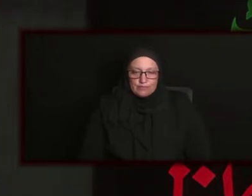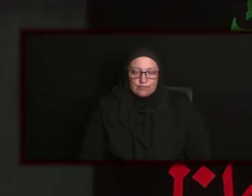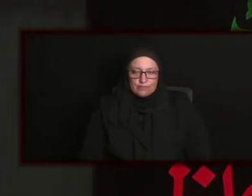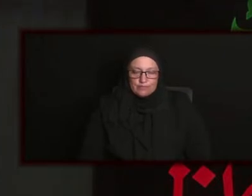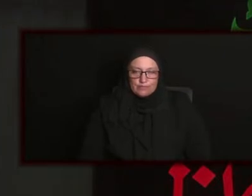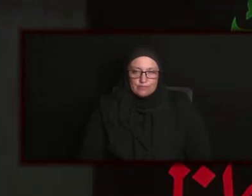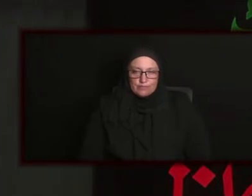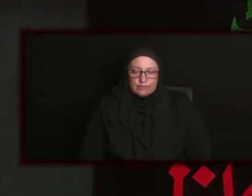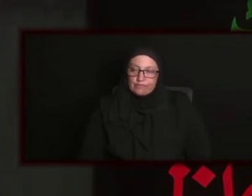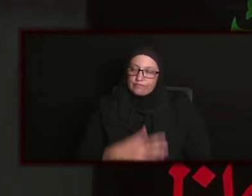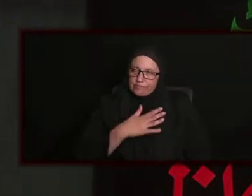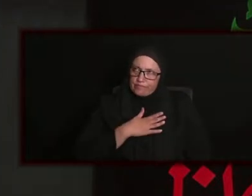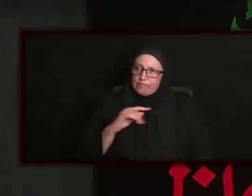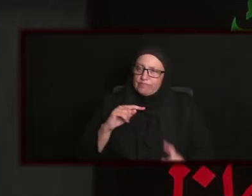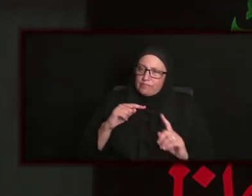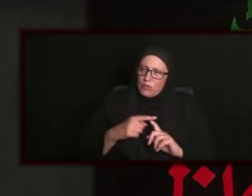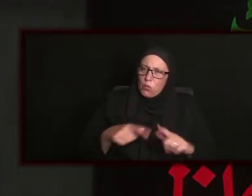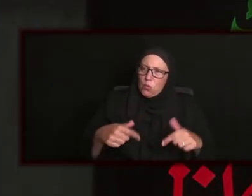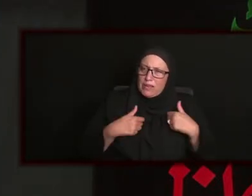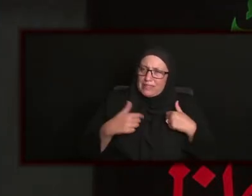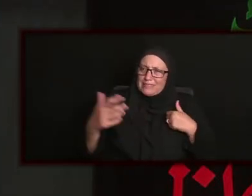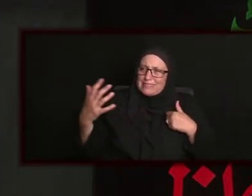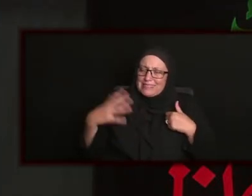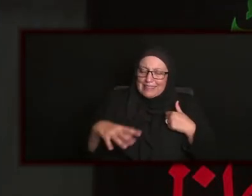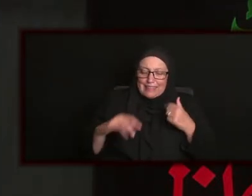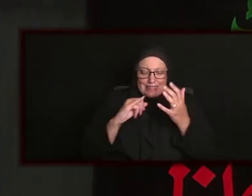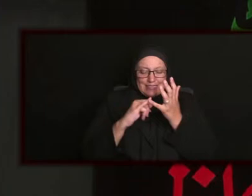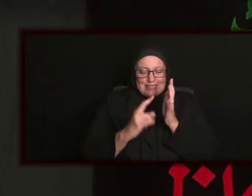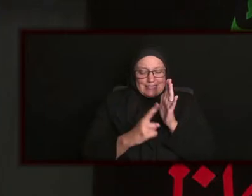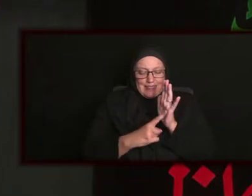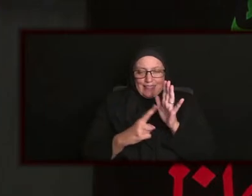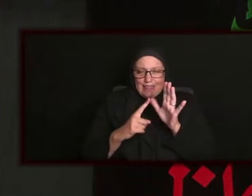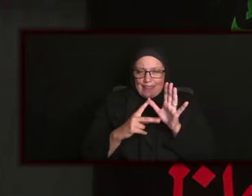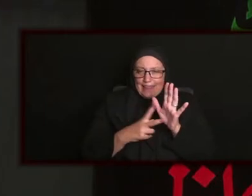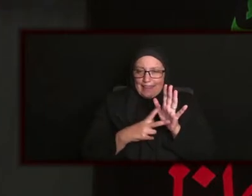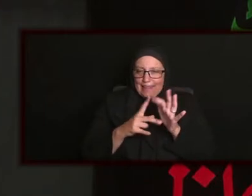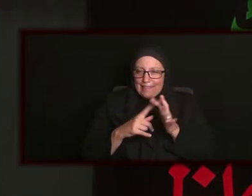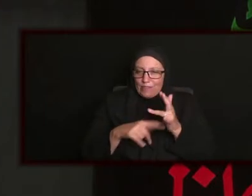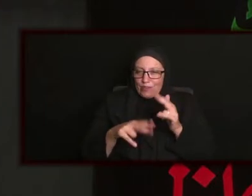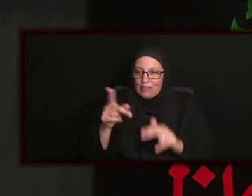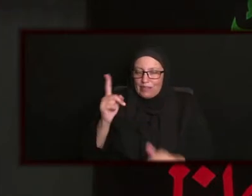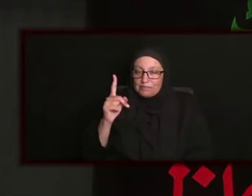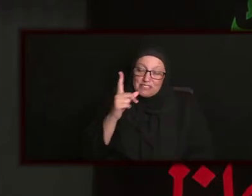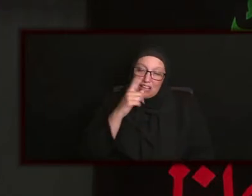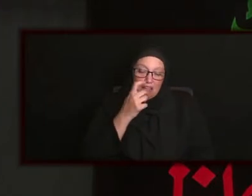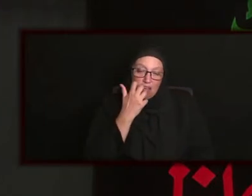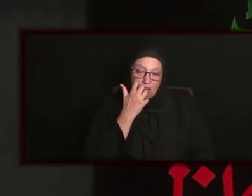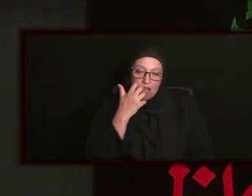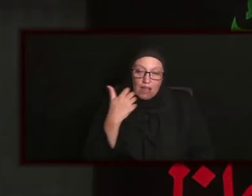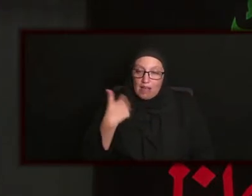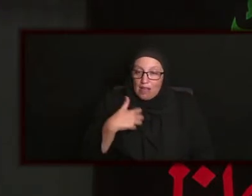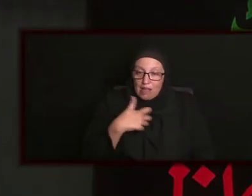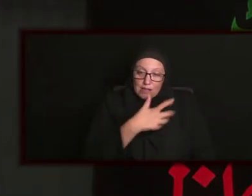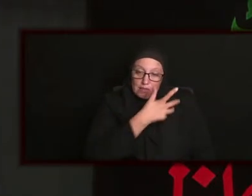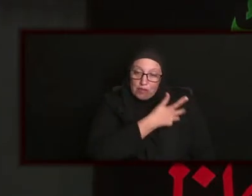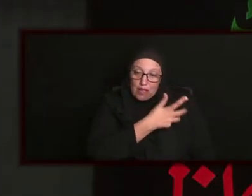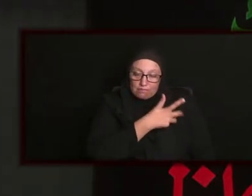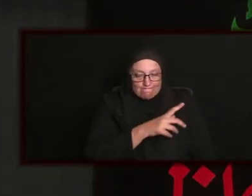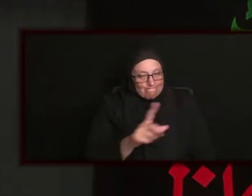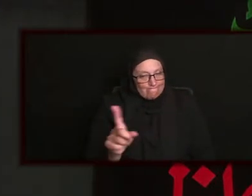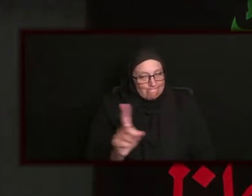be a slave of Allah. And a slave cannot be proud. A slave cannot be proud. Sallu ala Muhammad wa ali